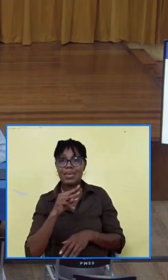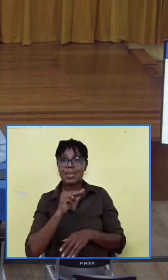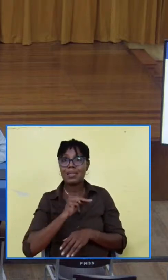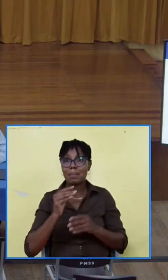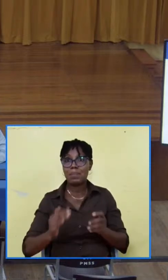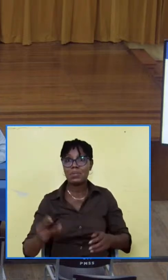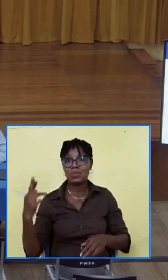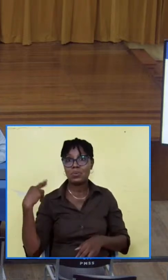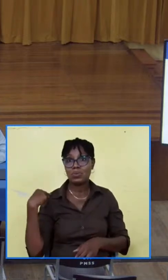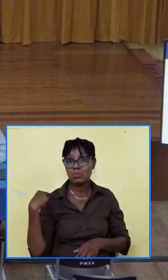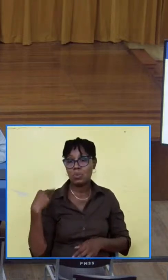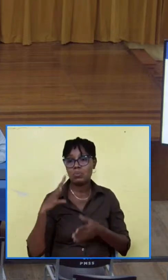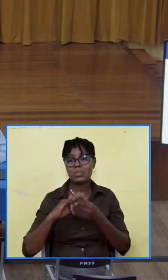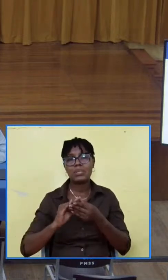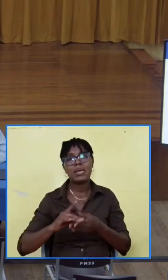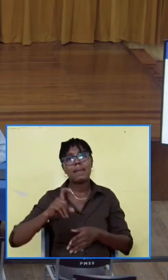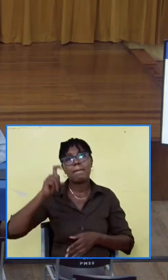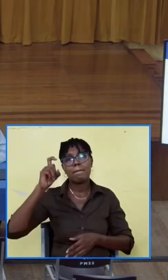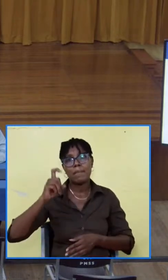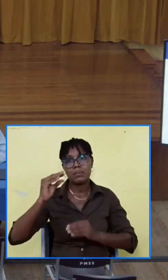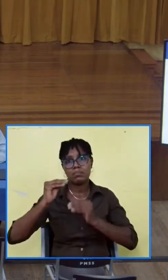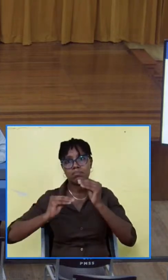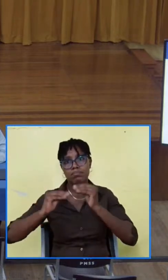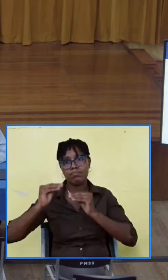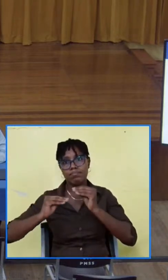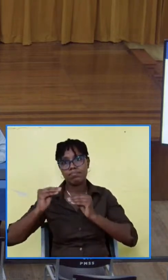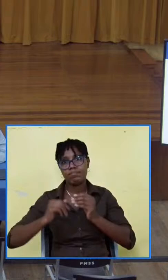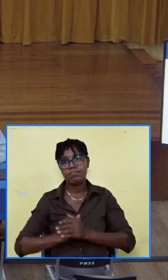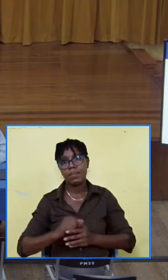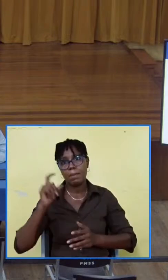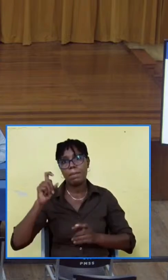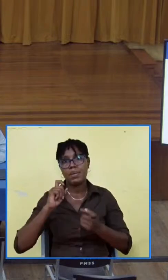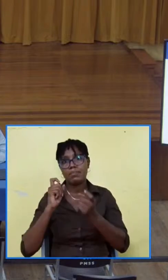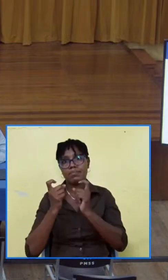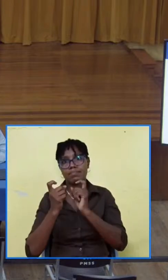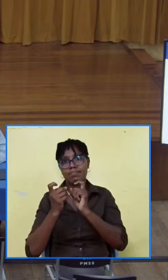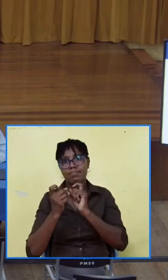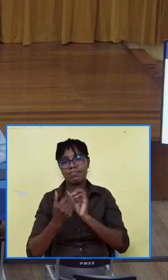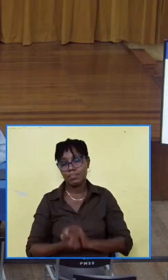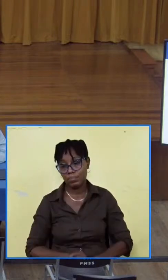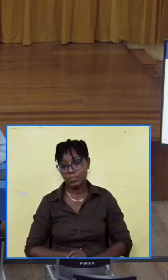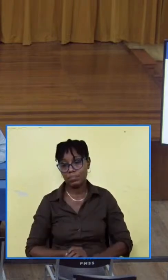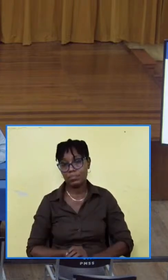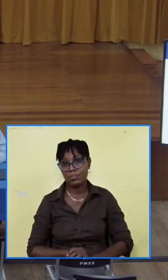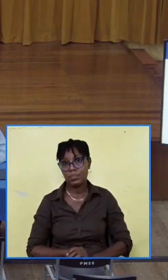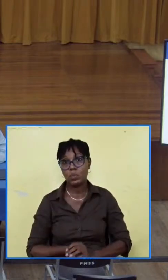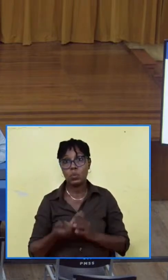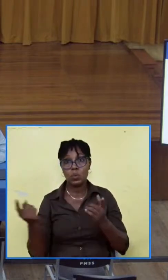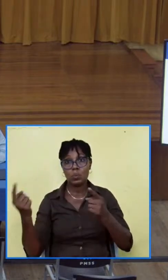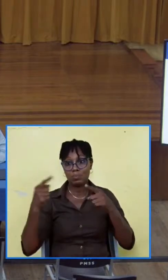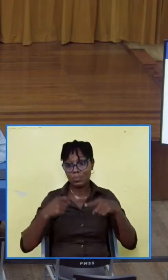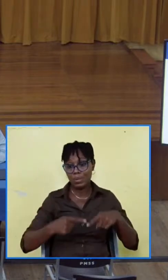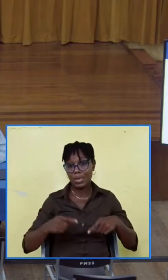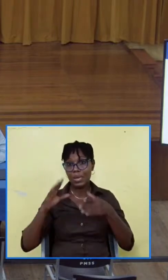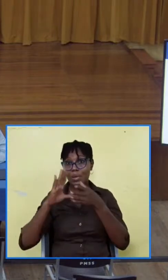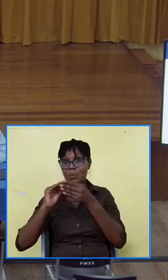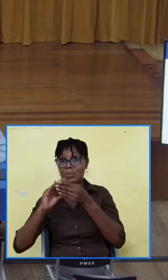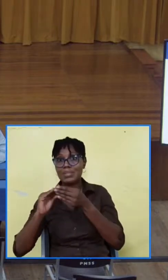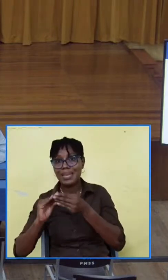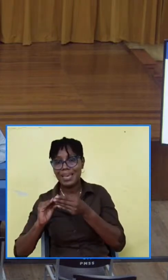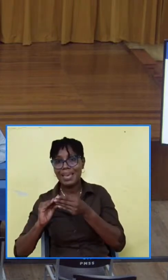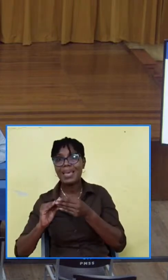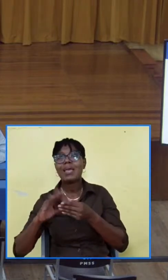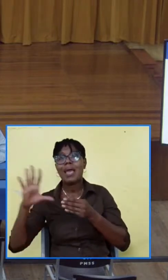he's going a step beyond what the information we had available tonight when we initially replied.